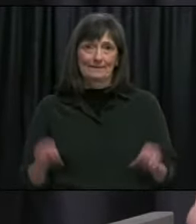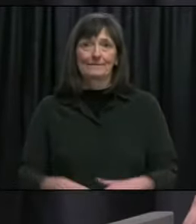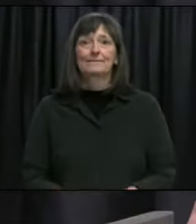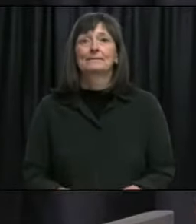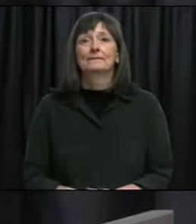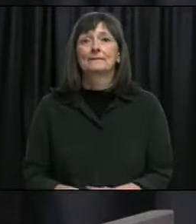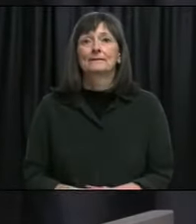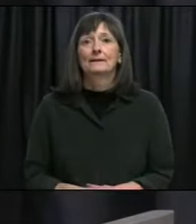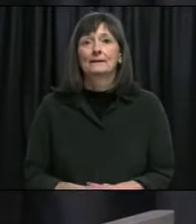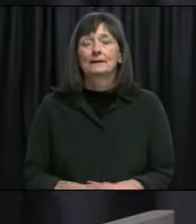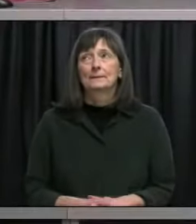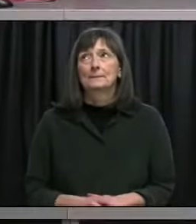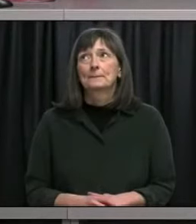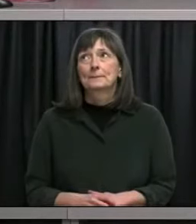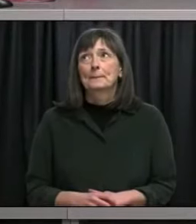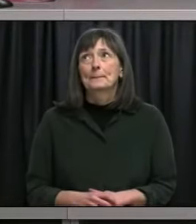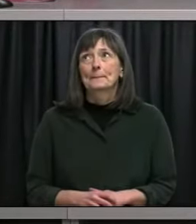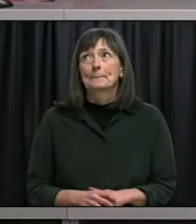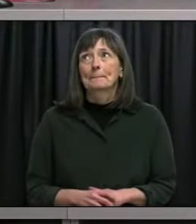our